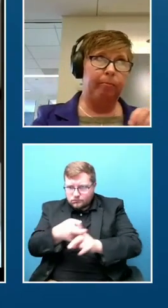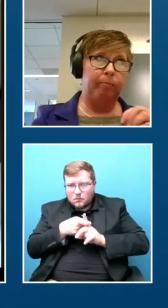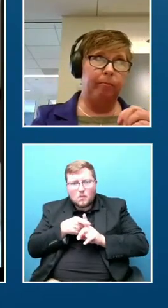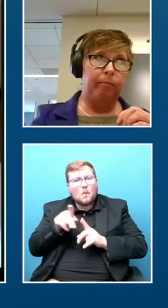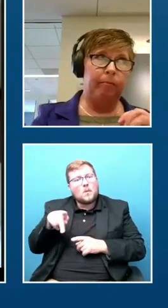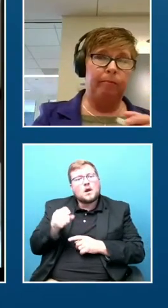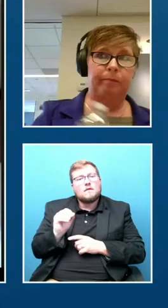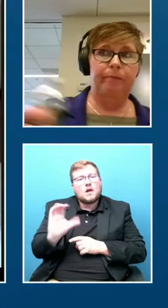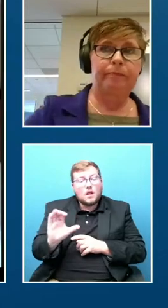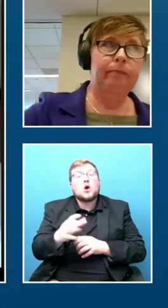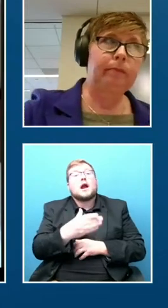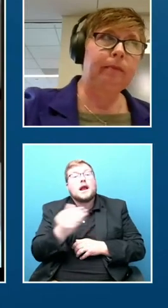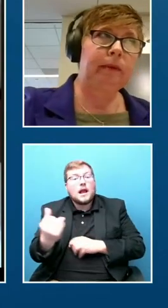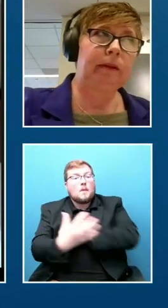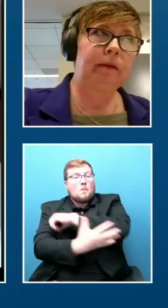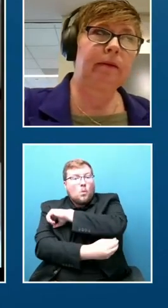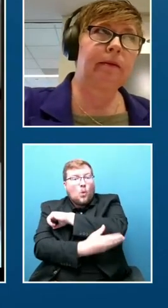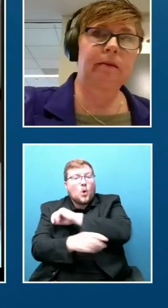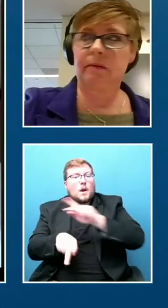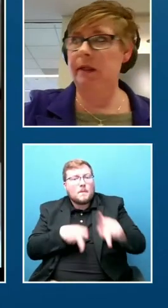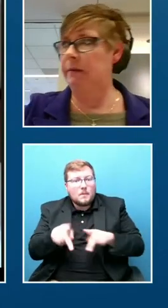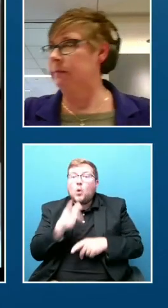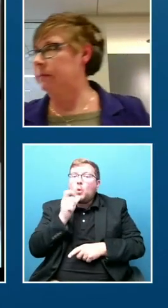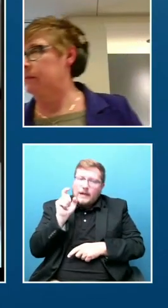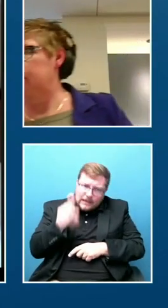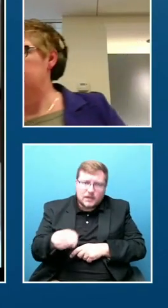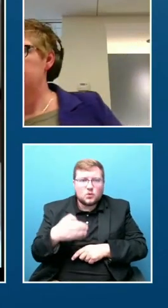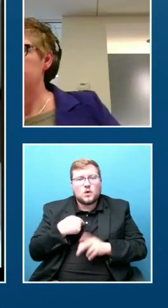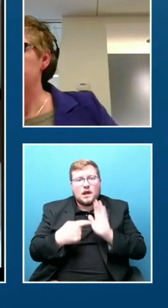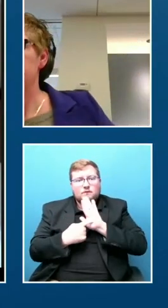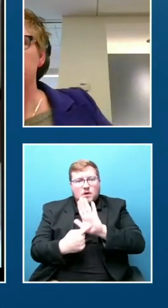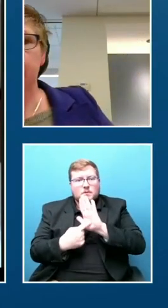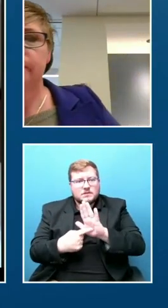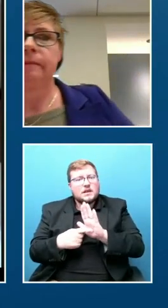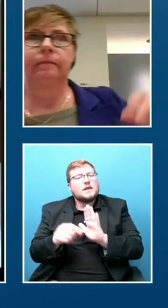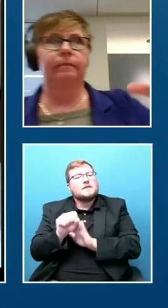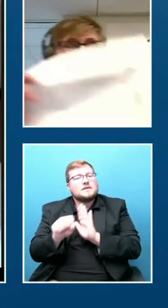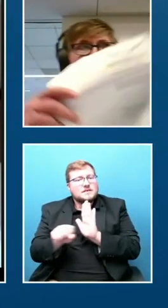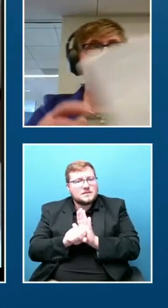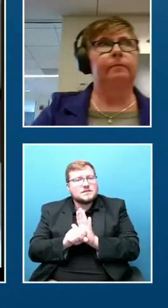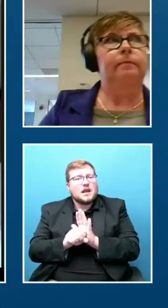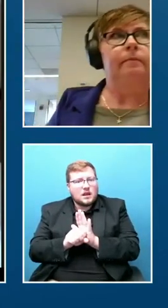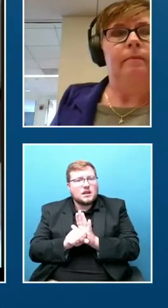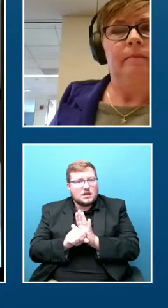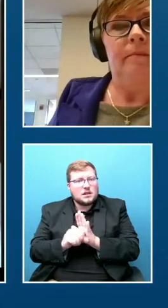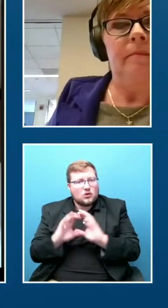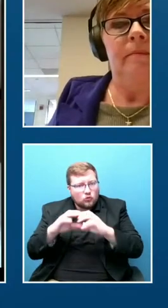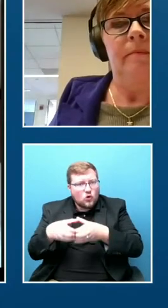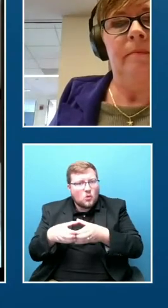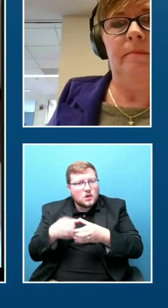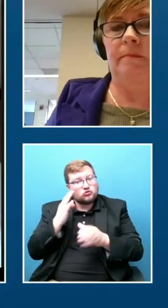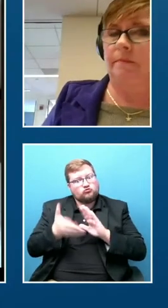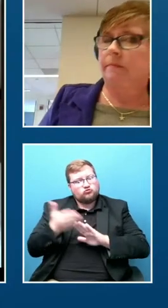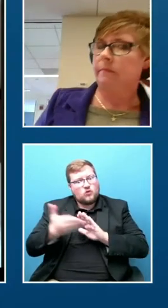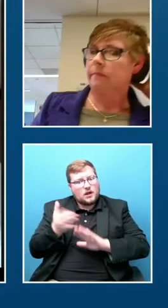people who desperately need representation in our state party to run for these positions.